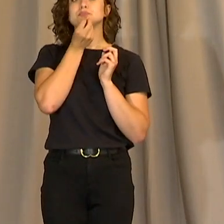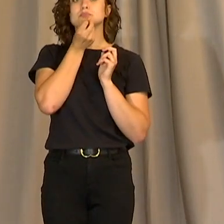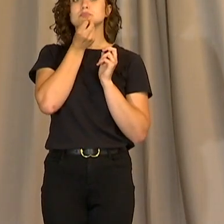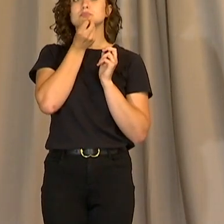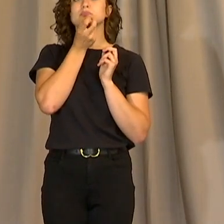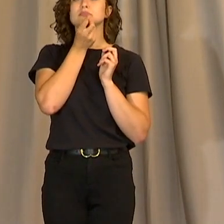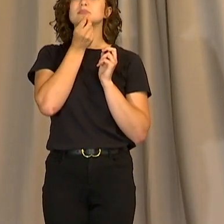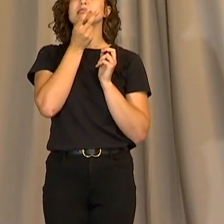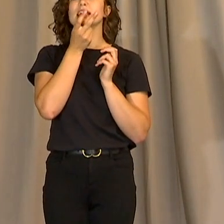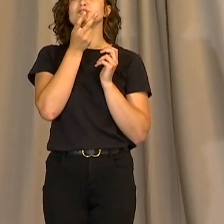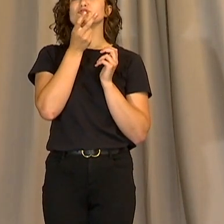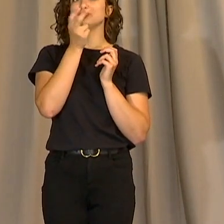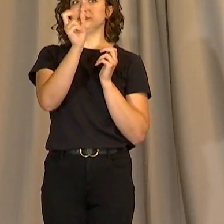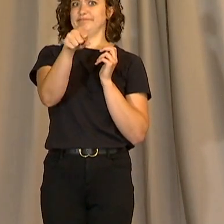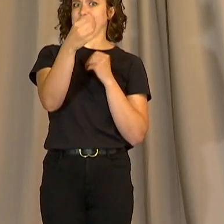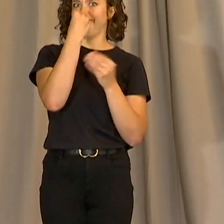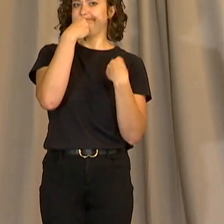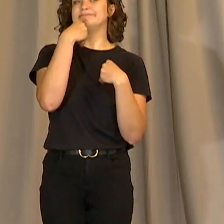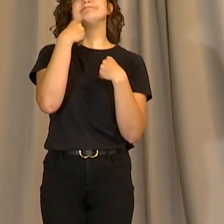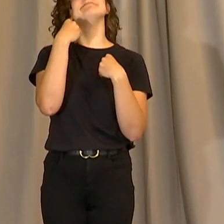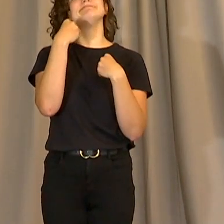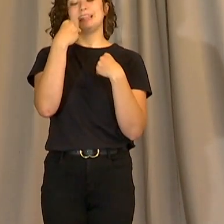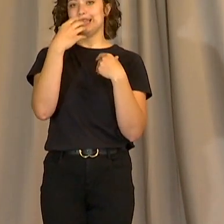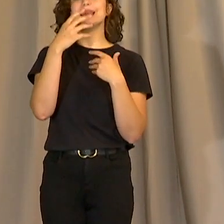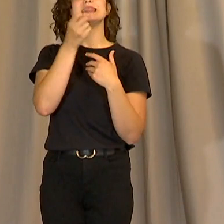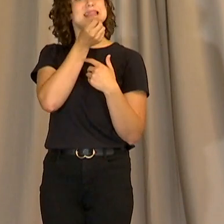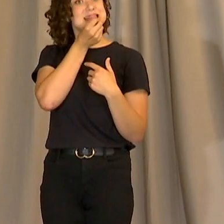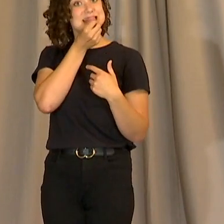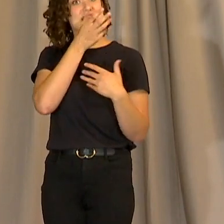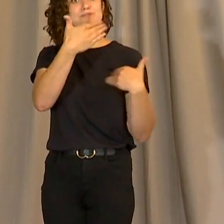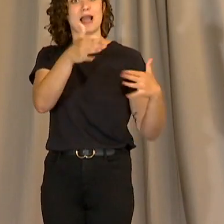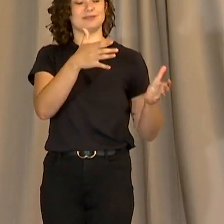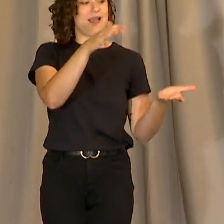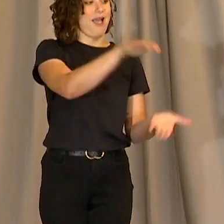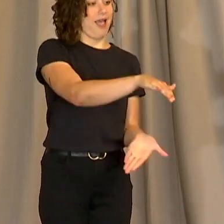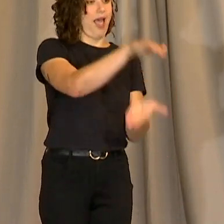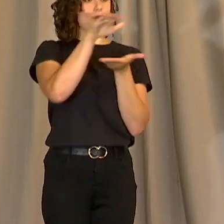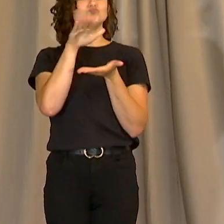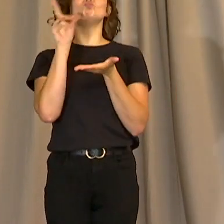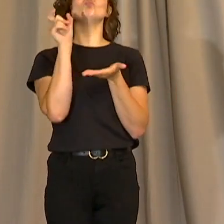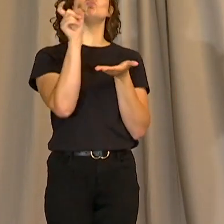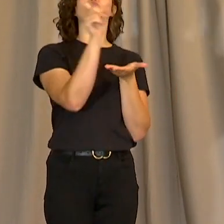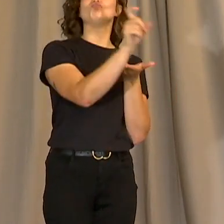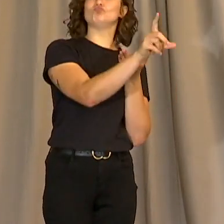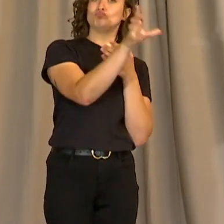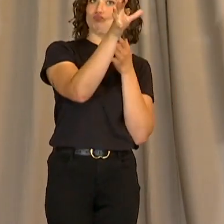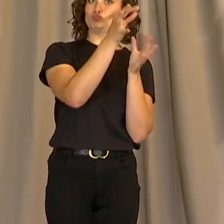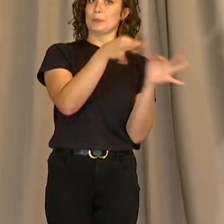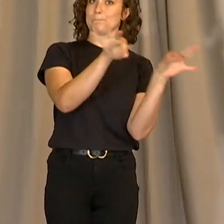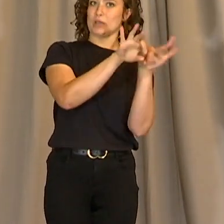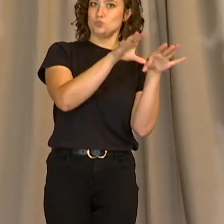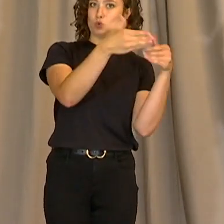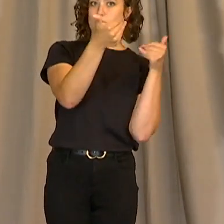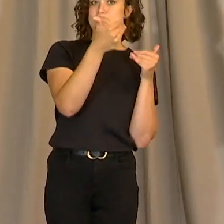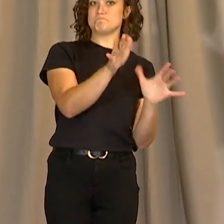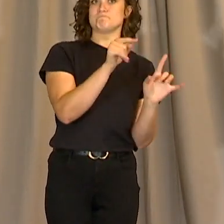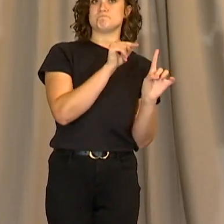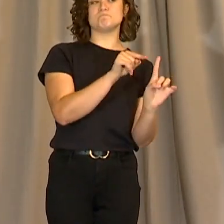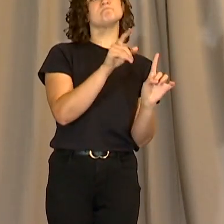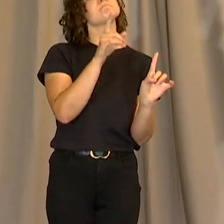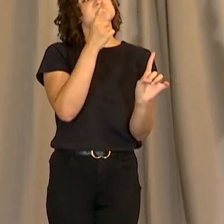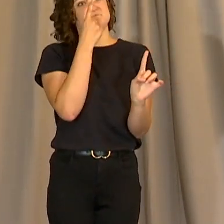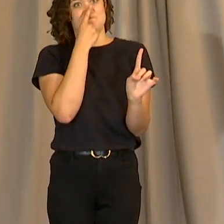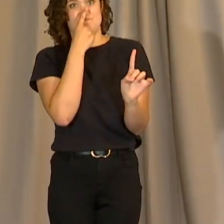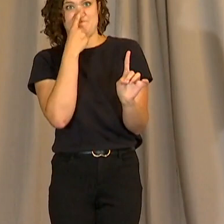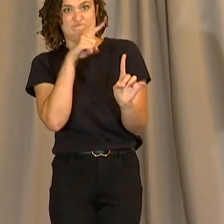lunch into the large ballroom where we will also have a lunch plenary. So if we could, before we break, even though and